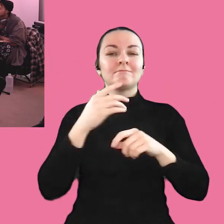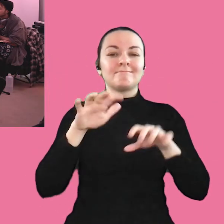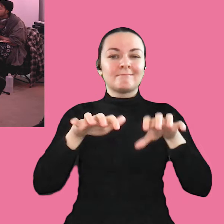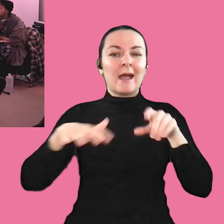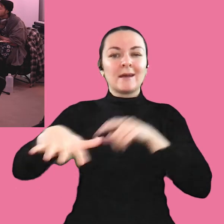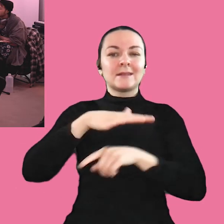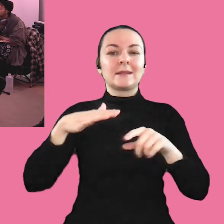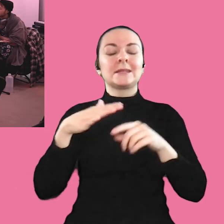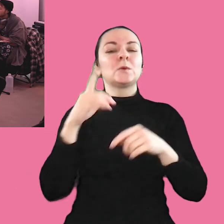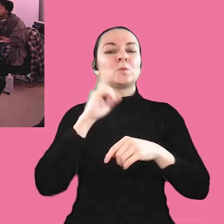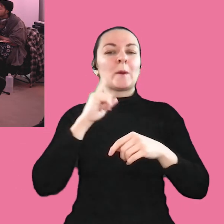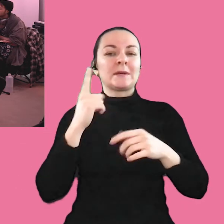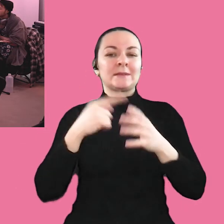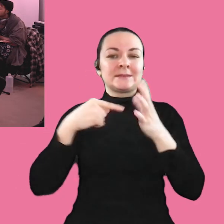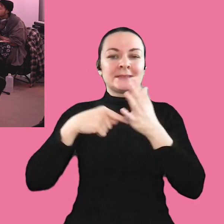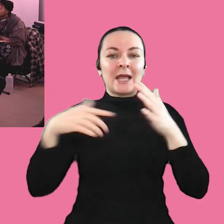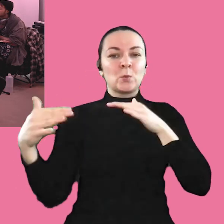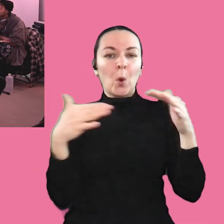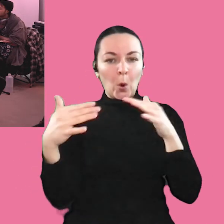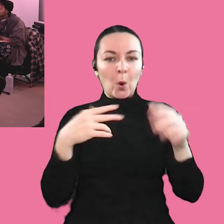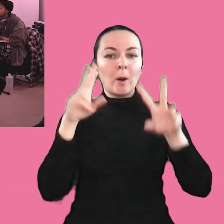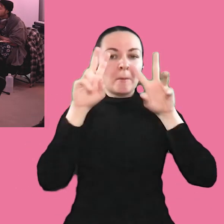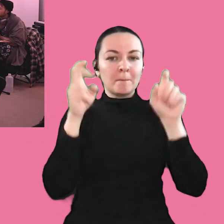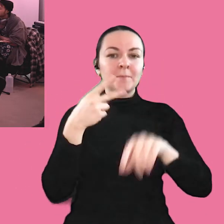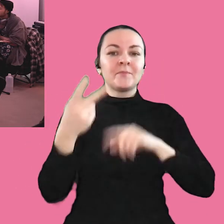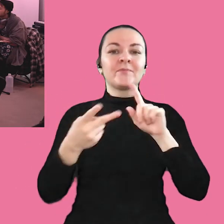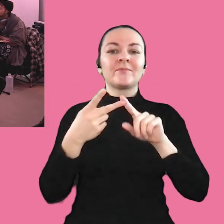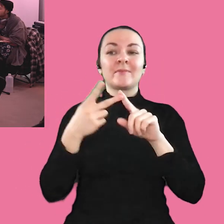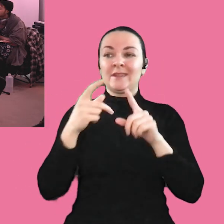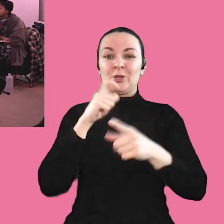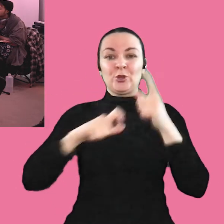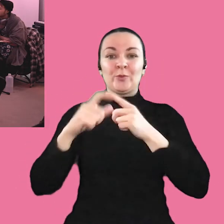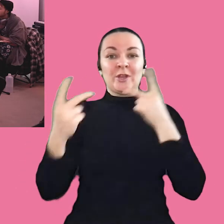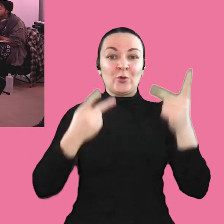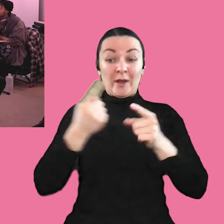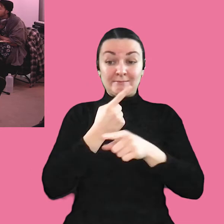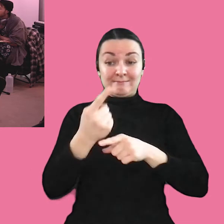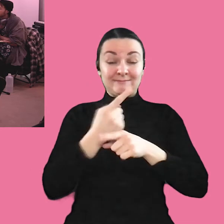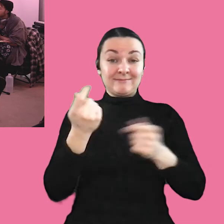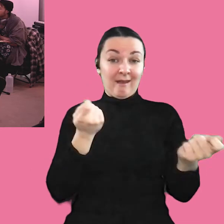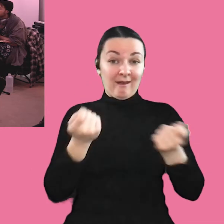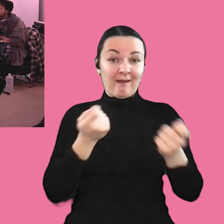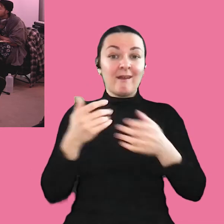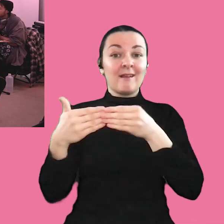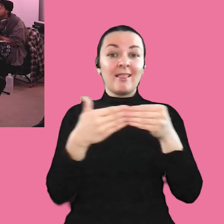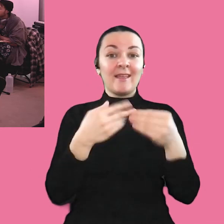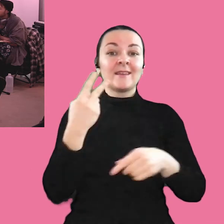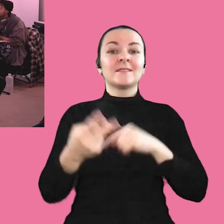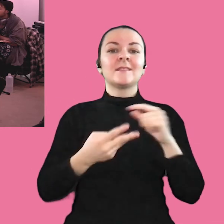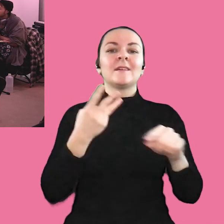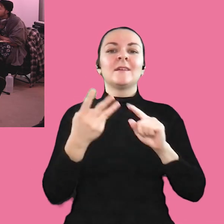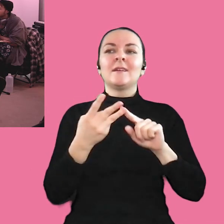Icelandic film Women at War. We also launched our community choir, which is currently running on a weekly